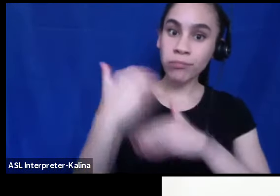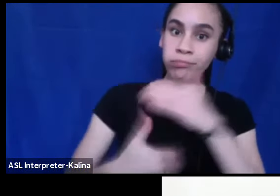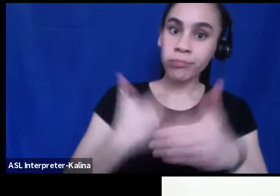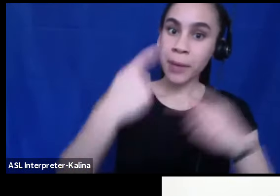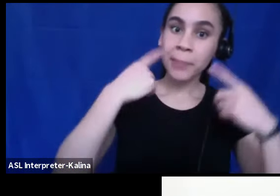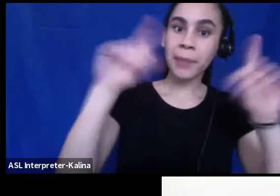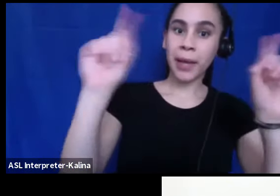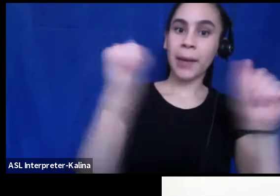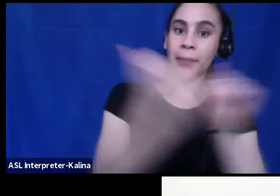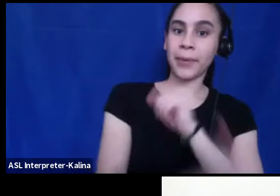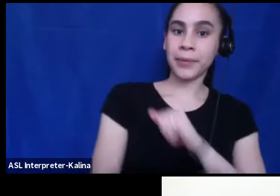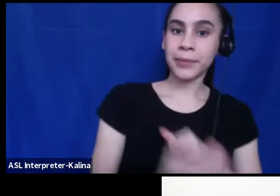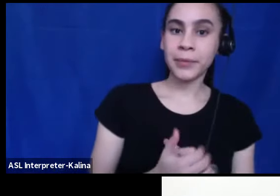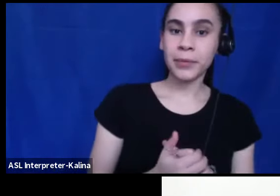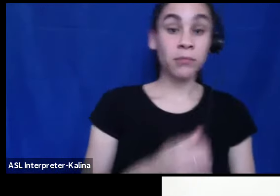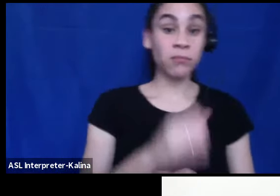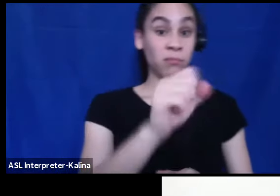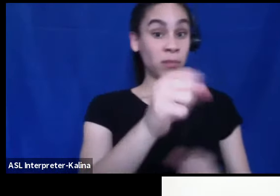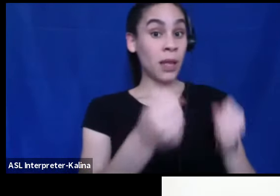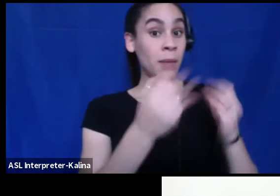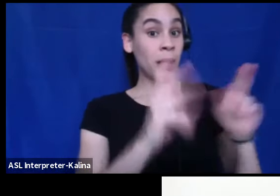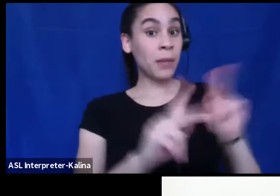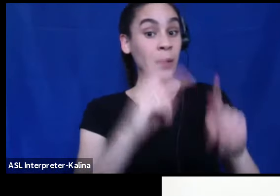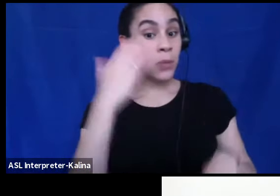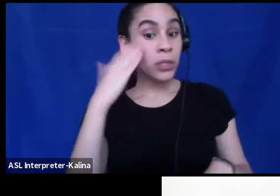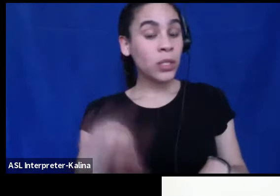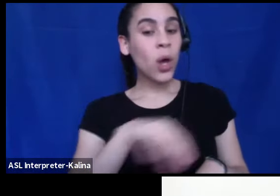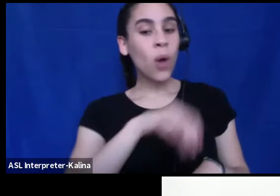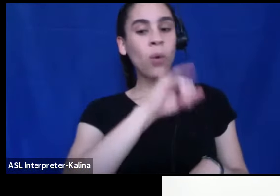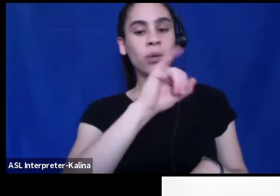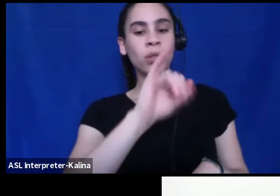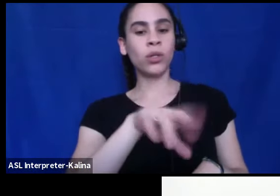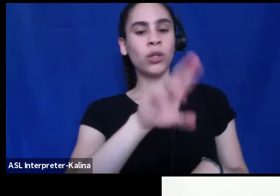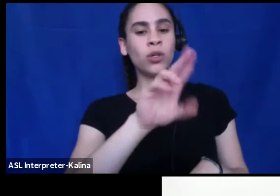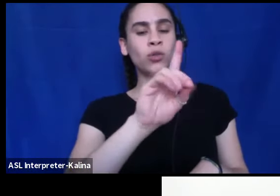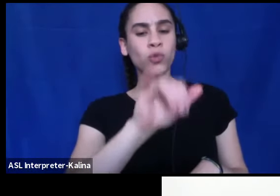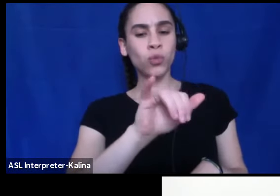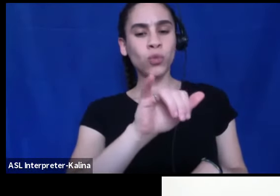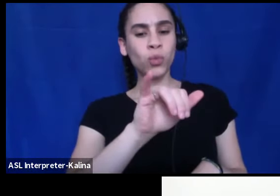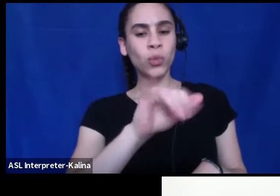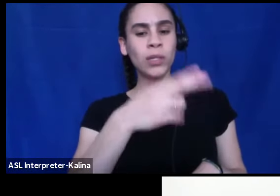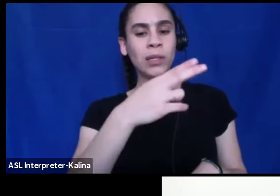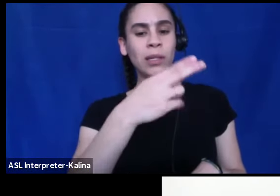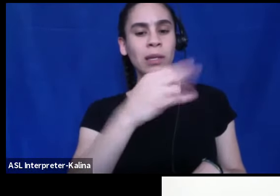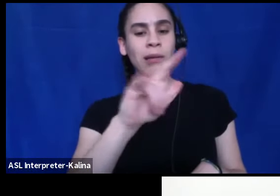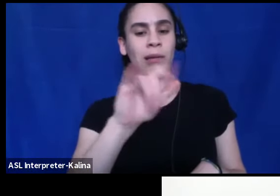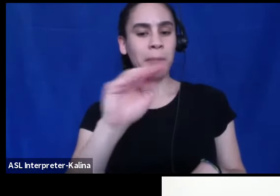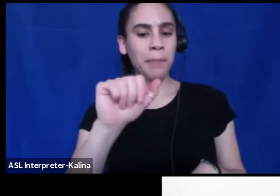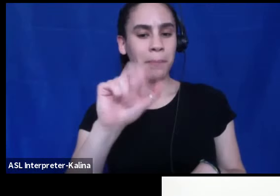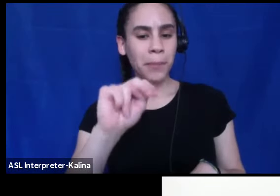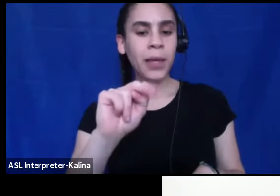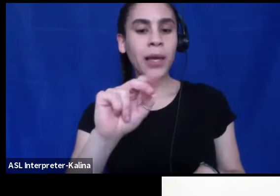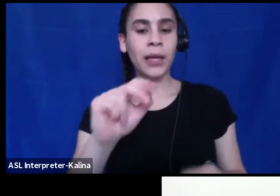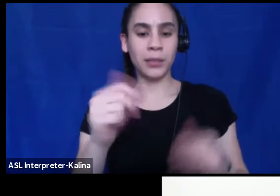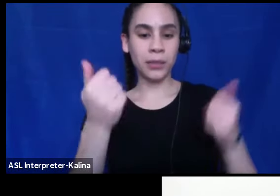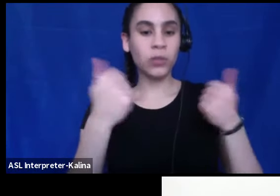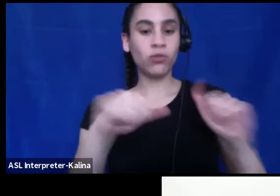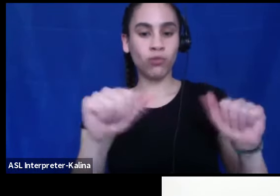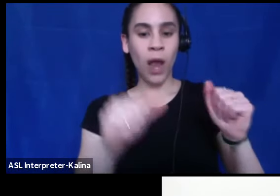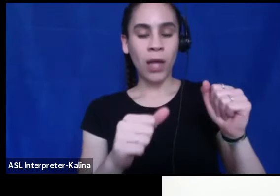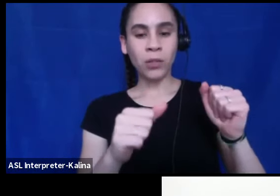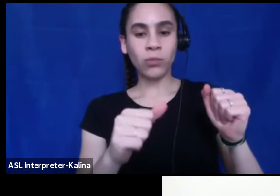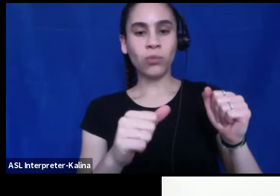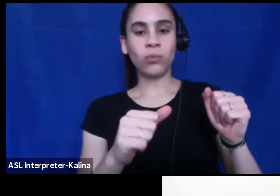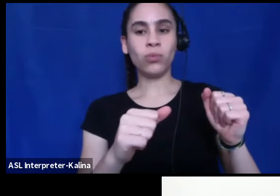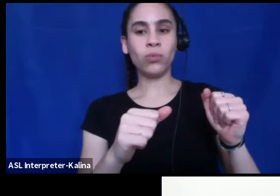when Judy Heumann and many of those advocates were fighting and trying to shut down like the Capitol